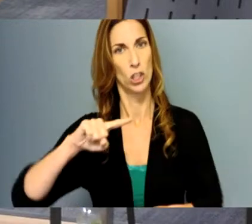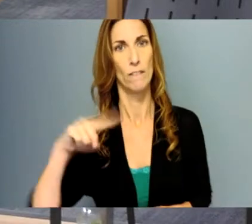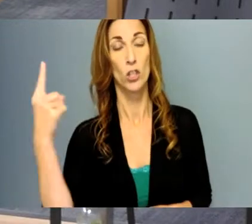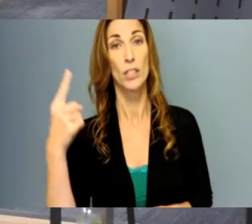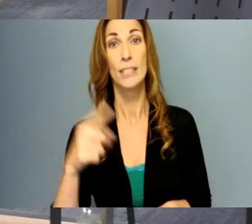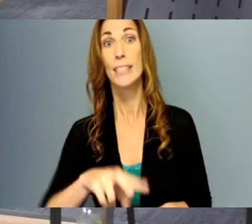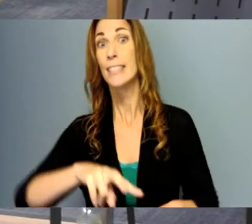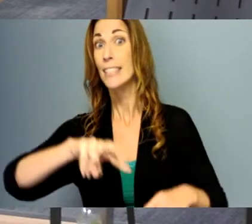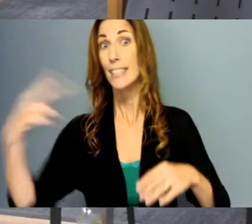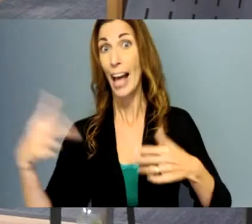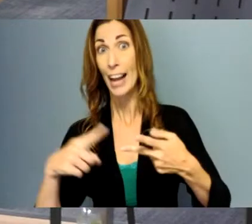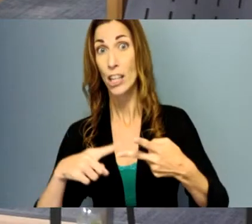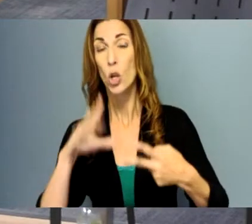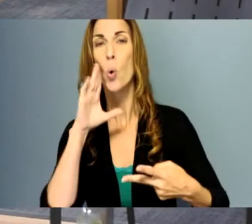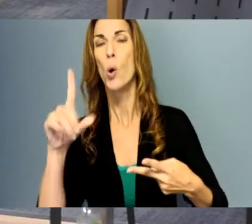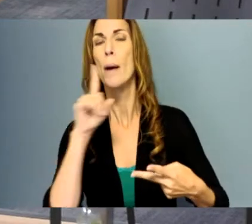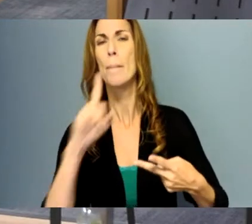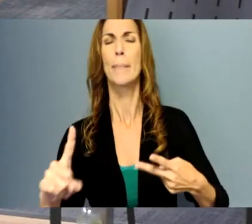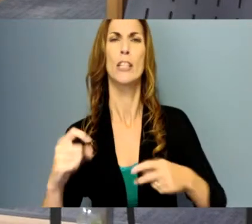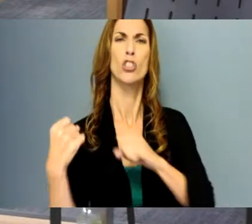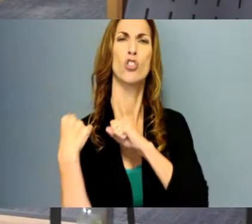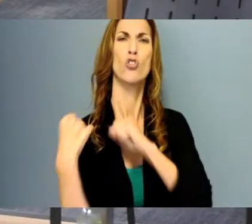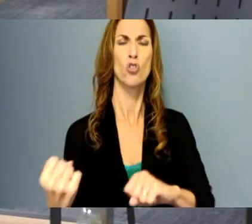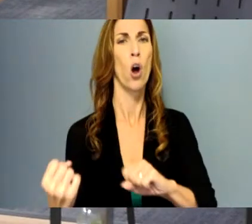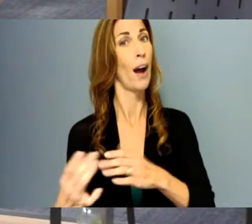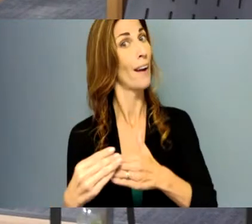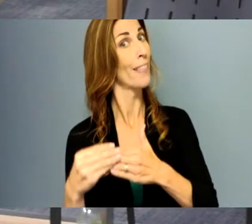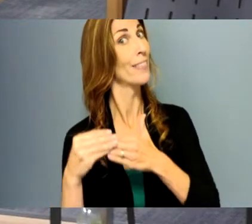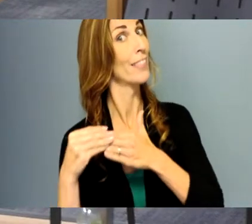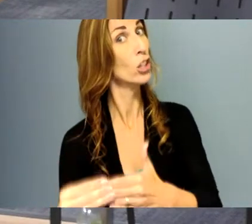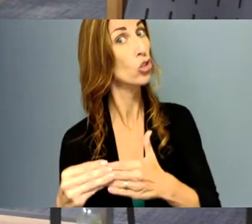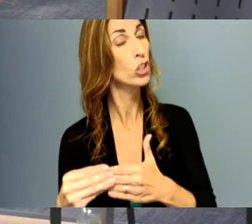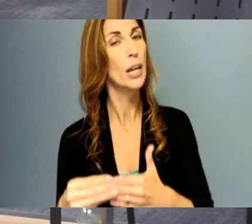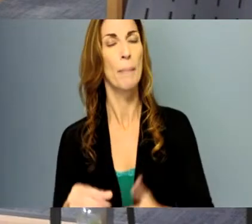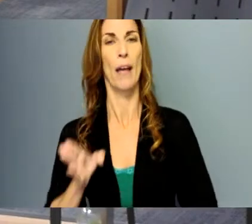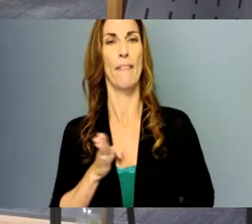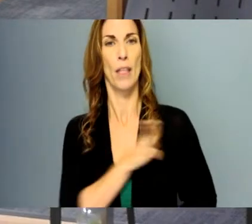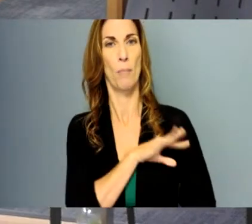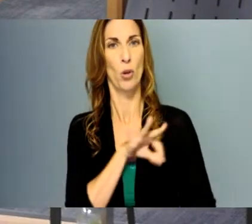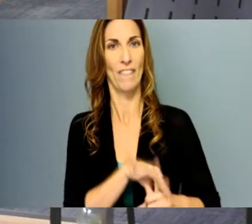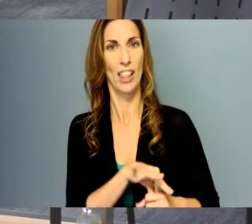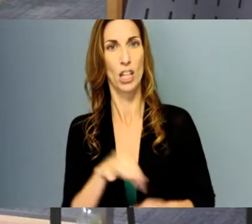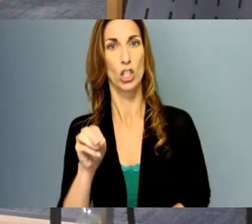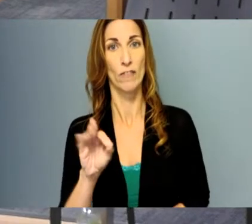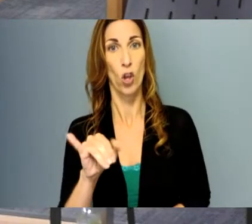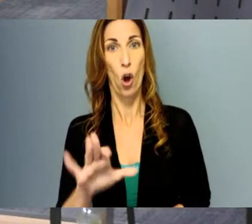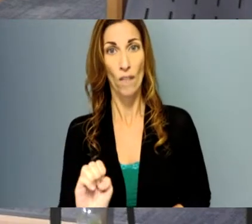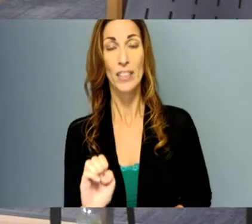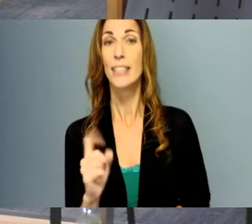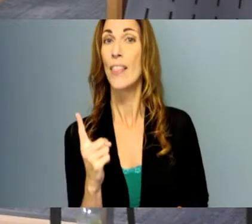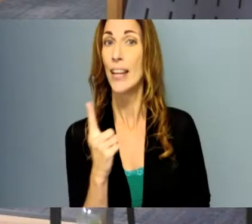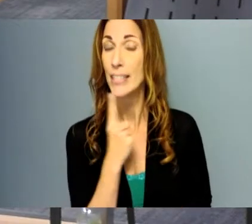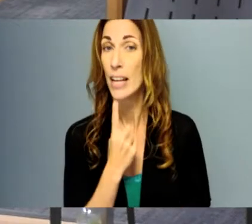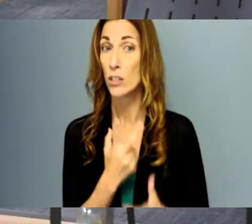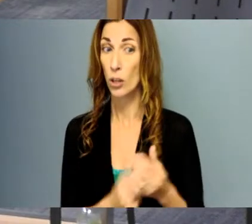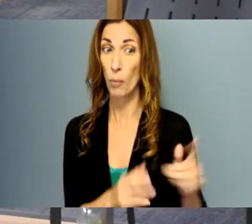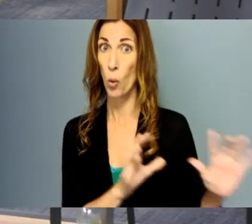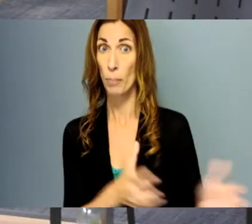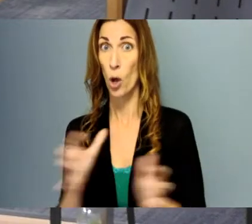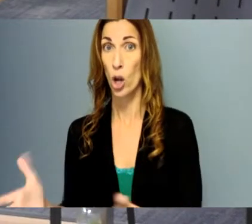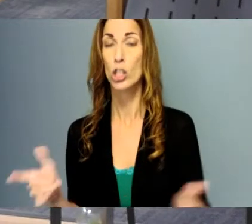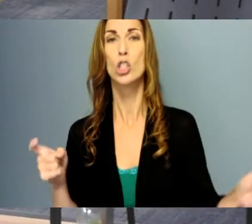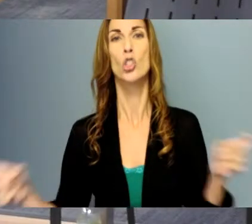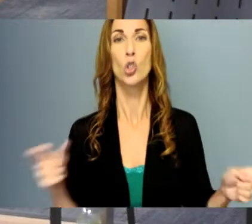line would be a strong leadership in the Board of Elections office that says to both parties,